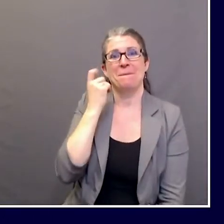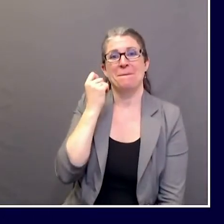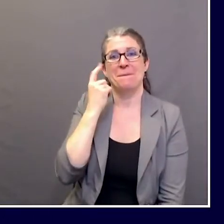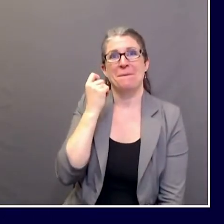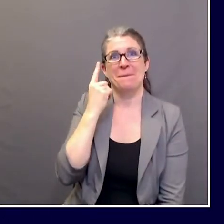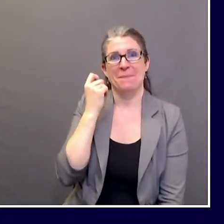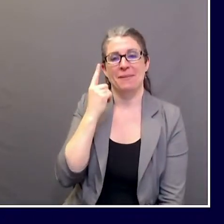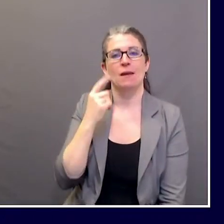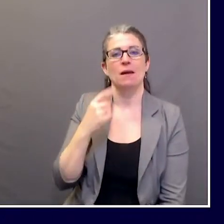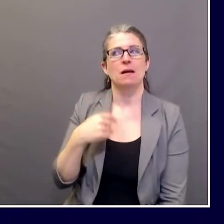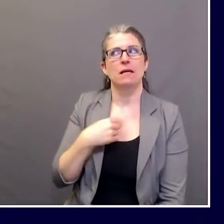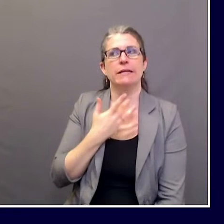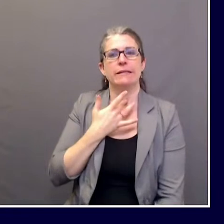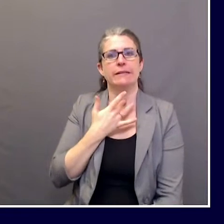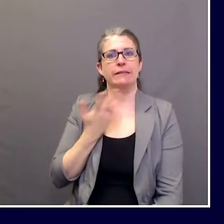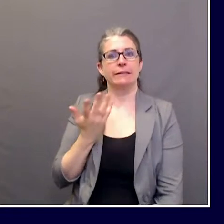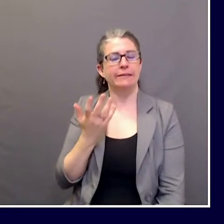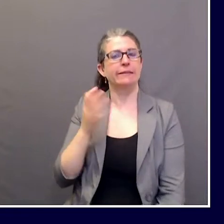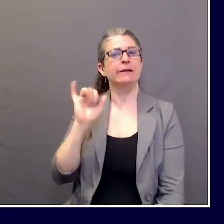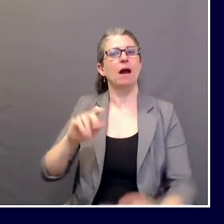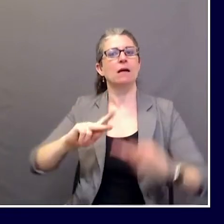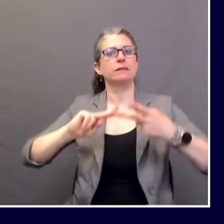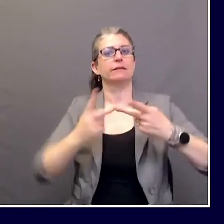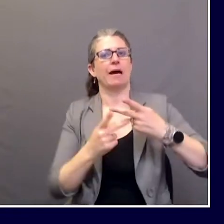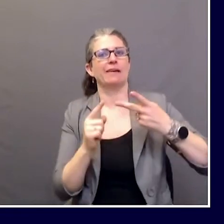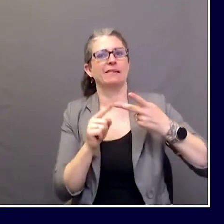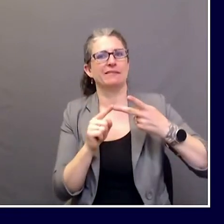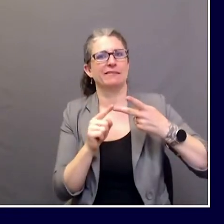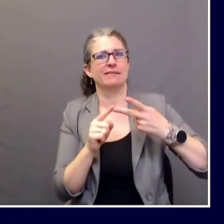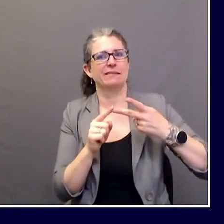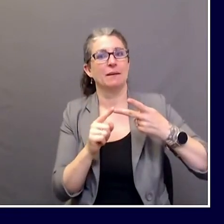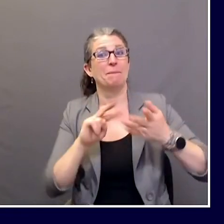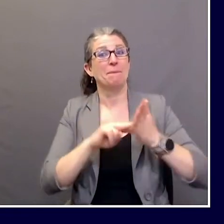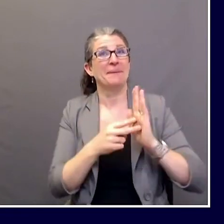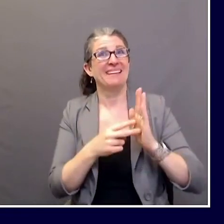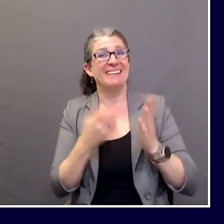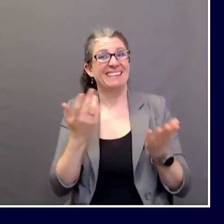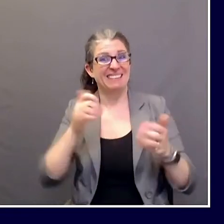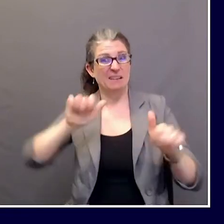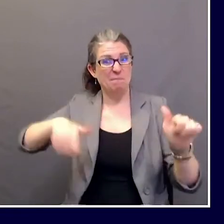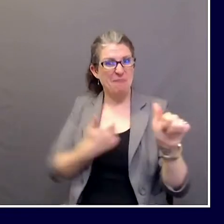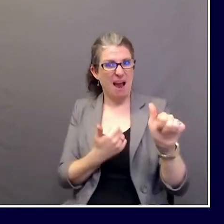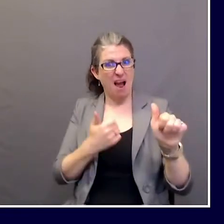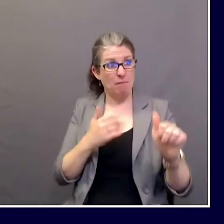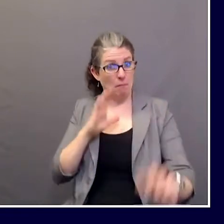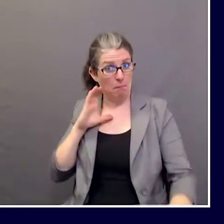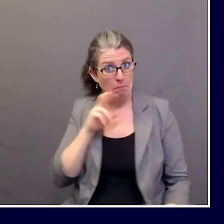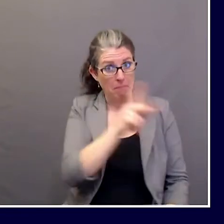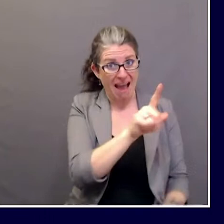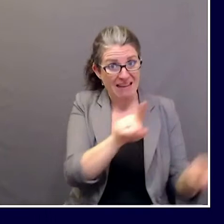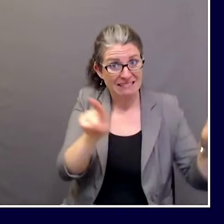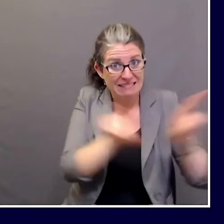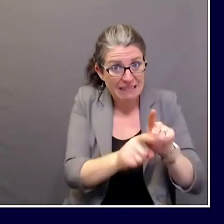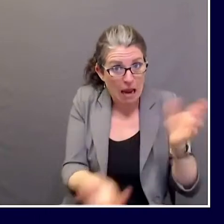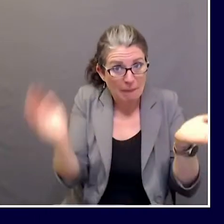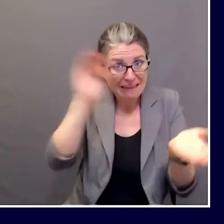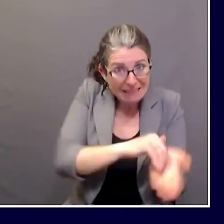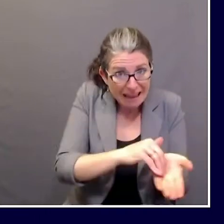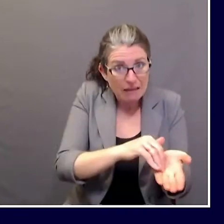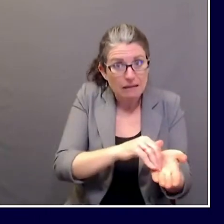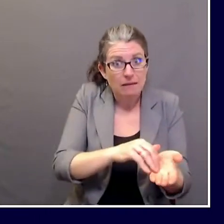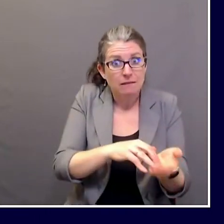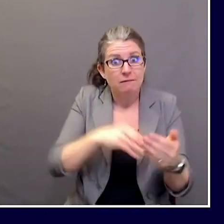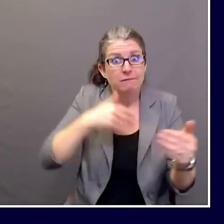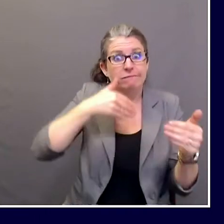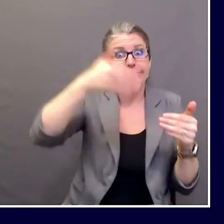and options for how we can get folks their second doses if the pause that we're talking about goes on for a longer period of time.